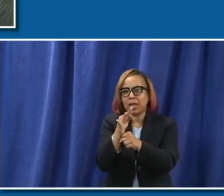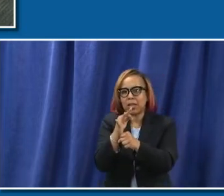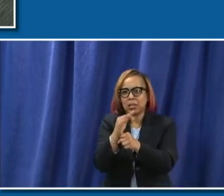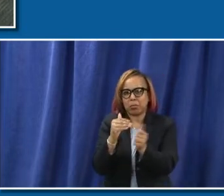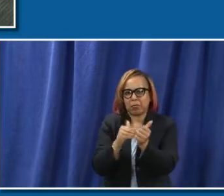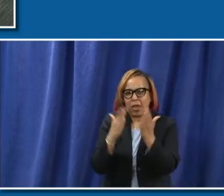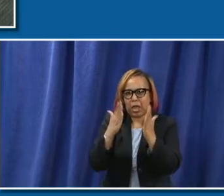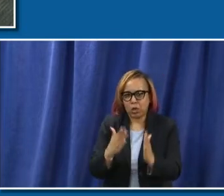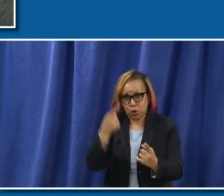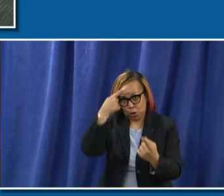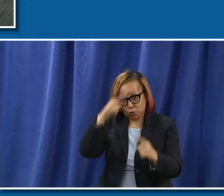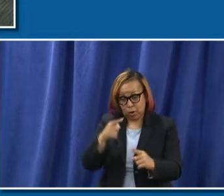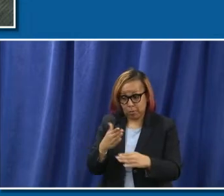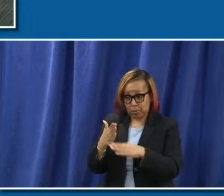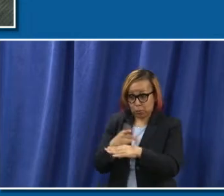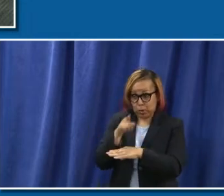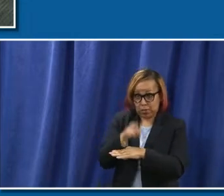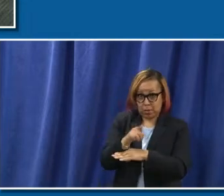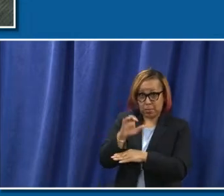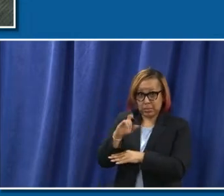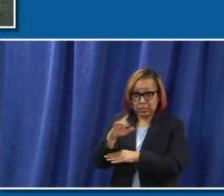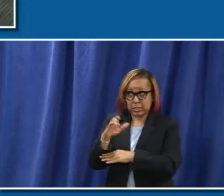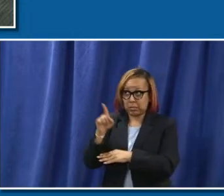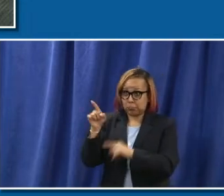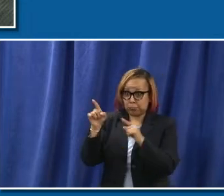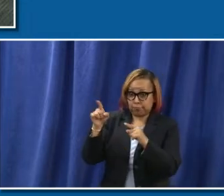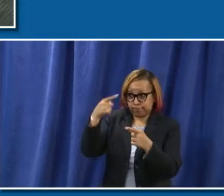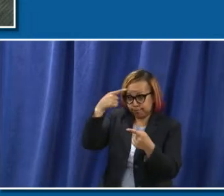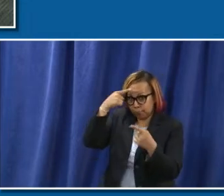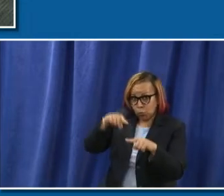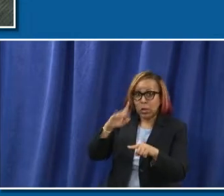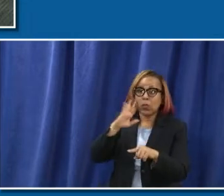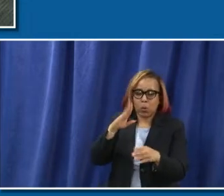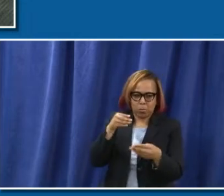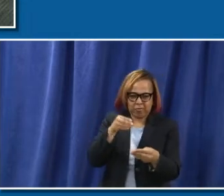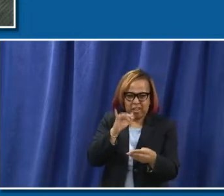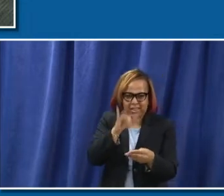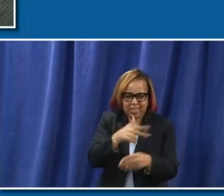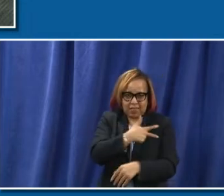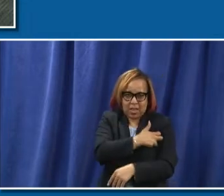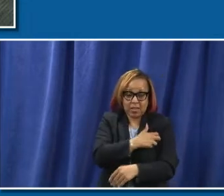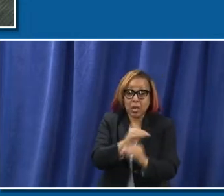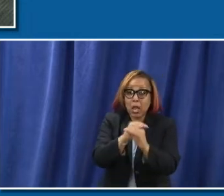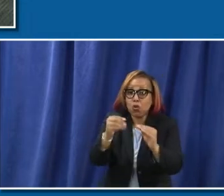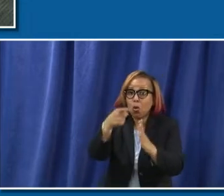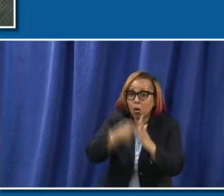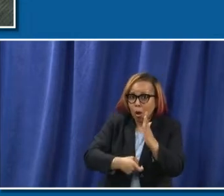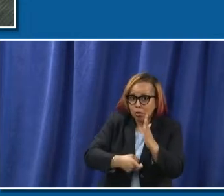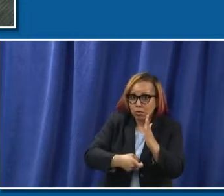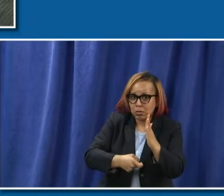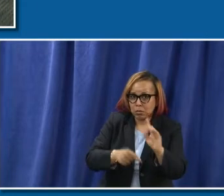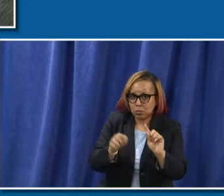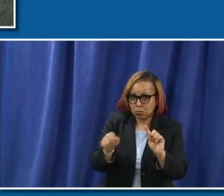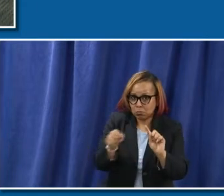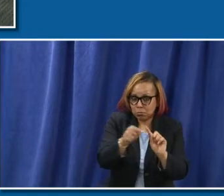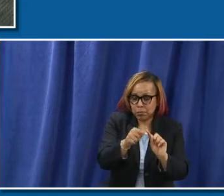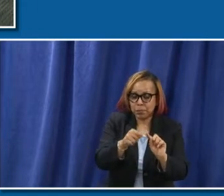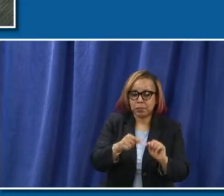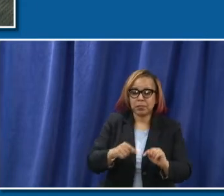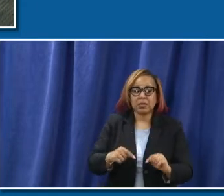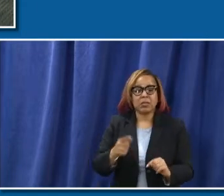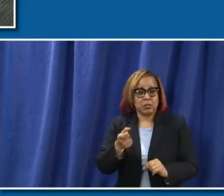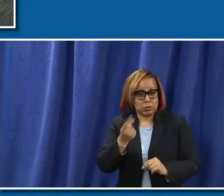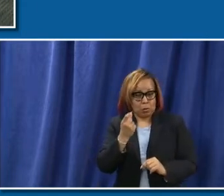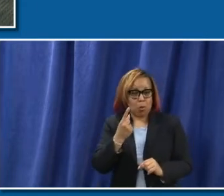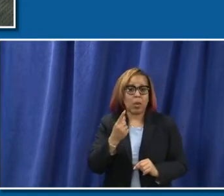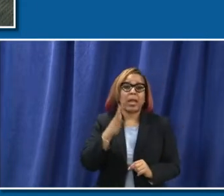Provider Agreement. And it's between them and the CDC, where they agreed that they would provide this vaccine at no cost to the recipient. And